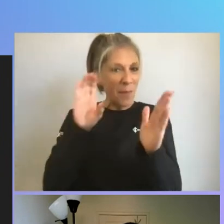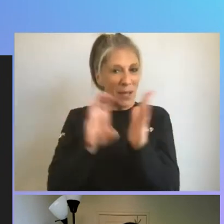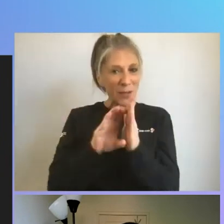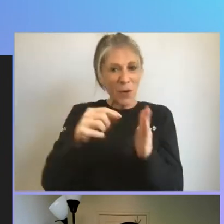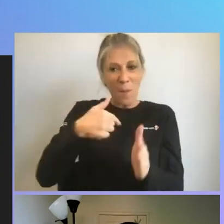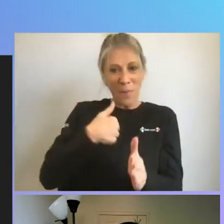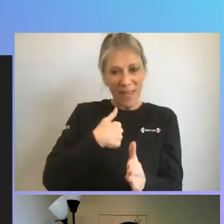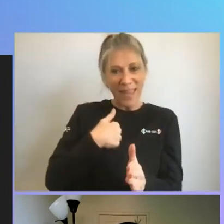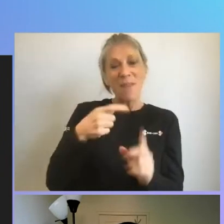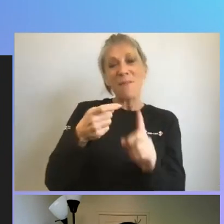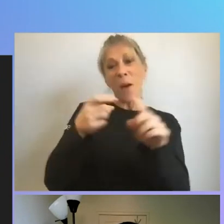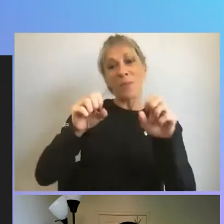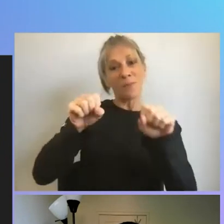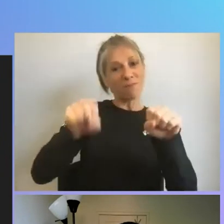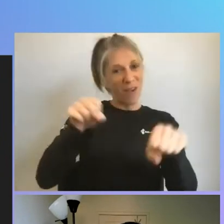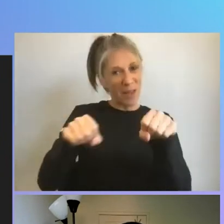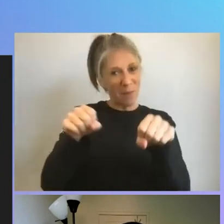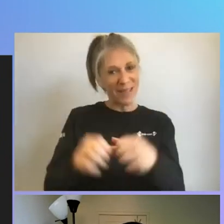a bike ride.